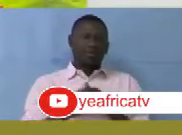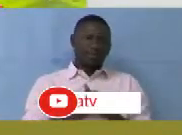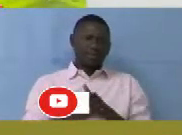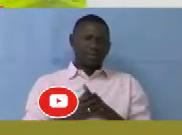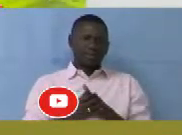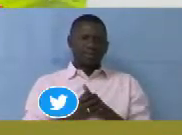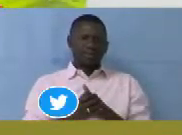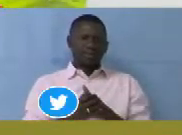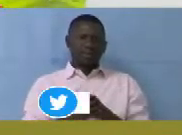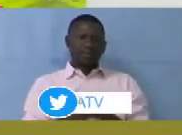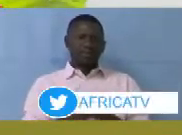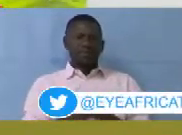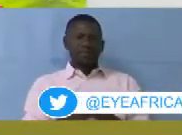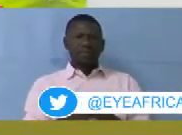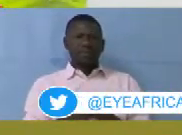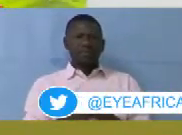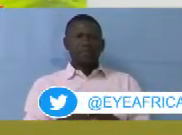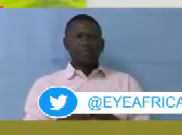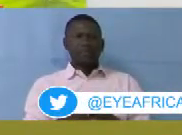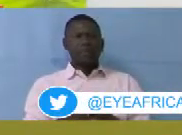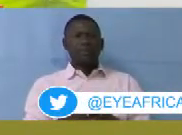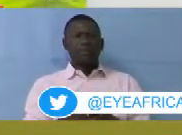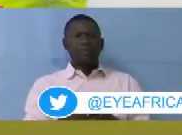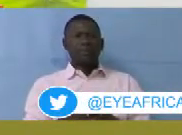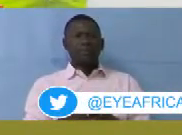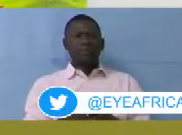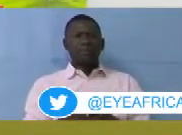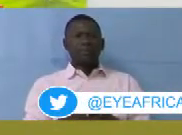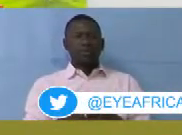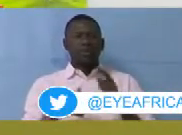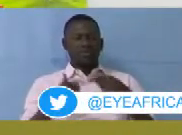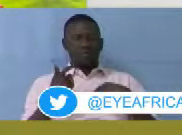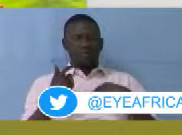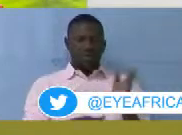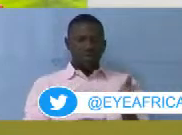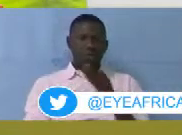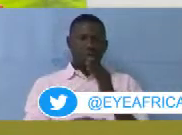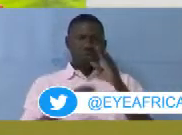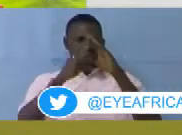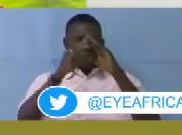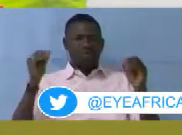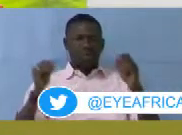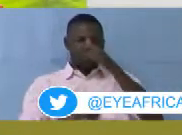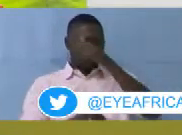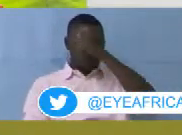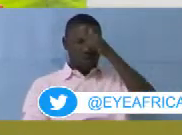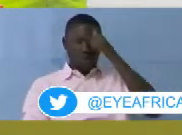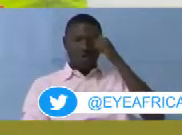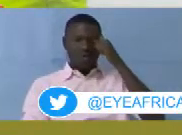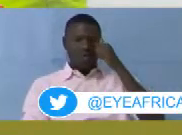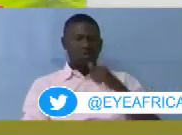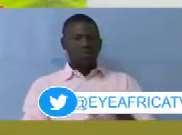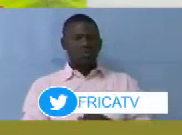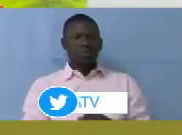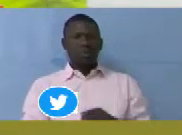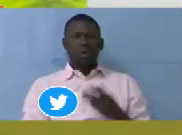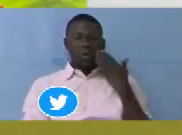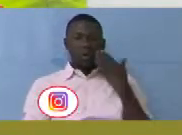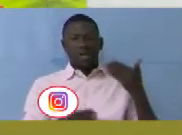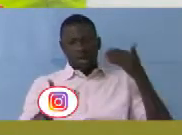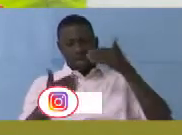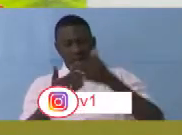So when I went to office, Rindada office, on arrival, Fudadaji, I was arrested.